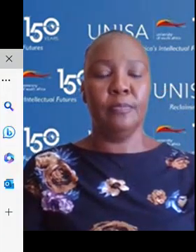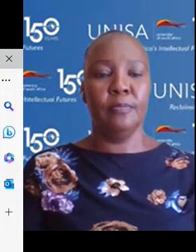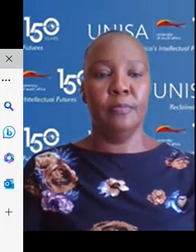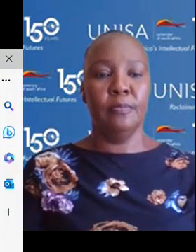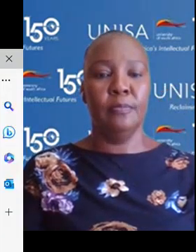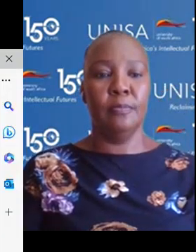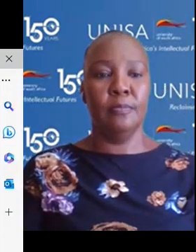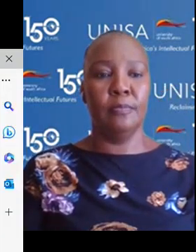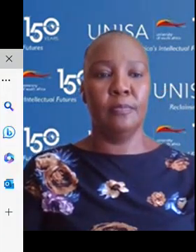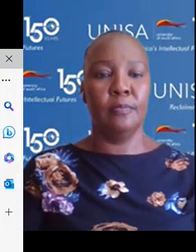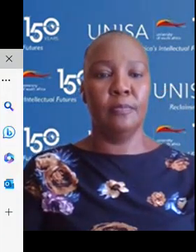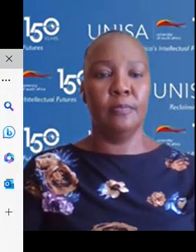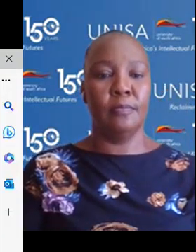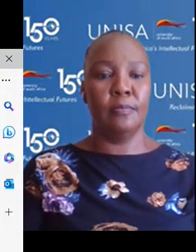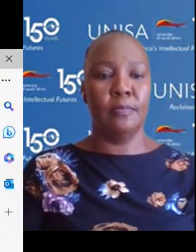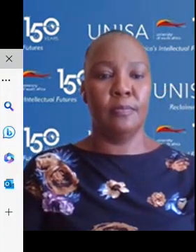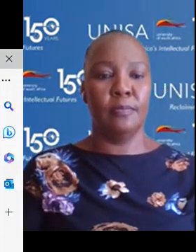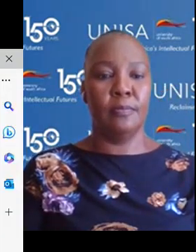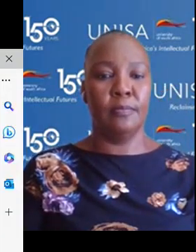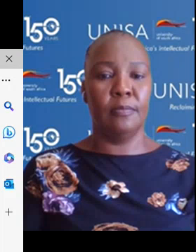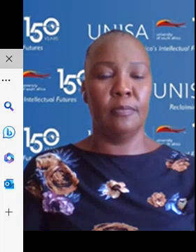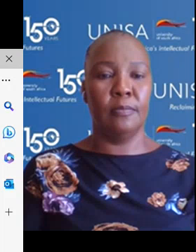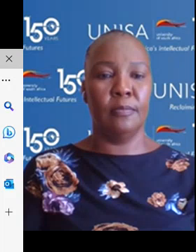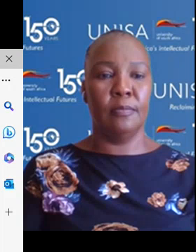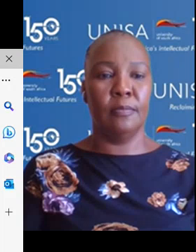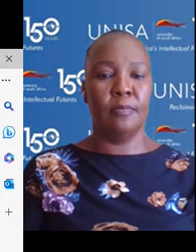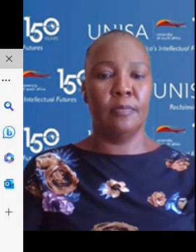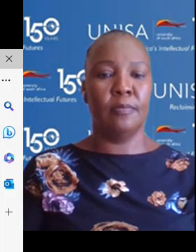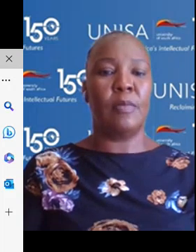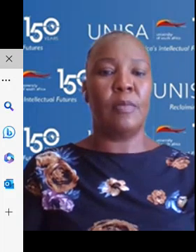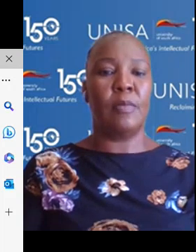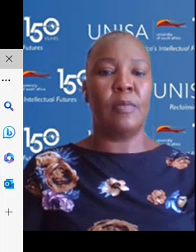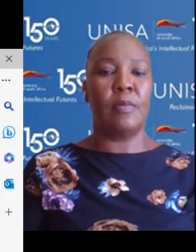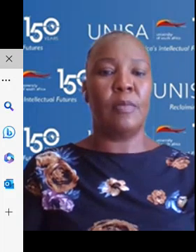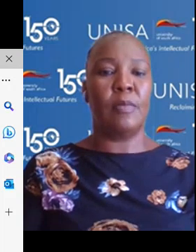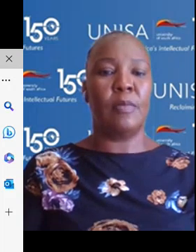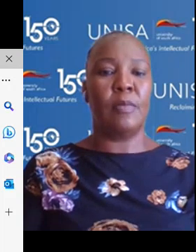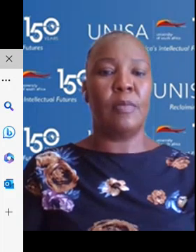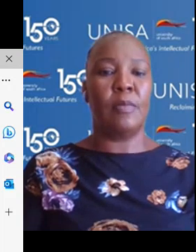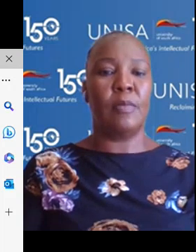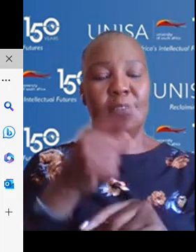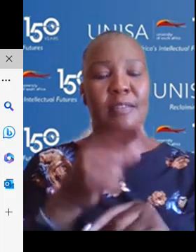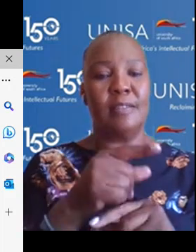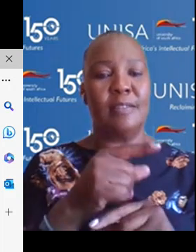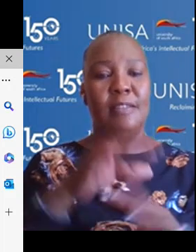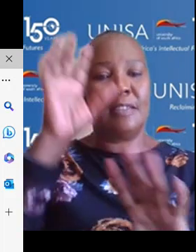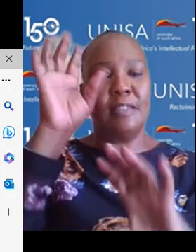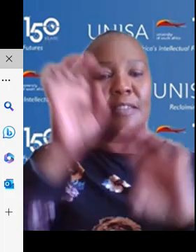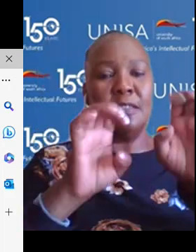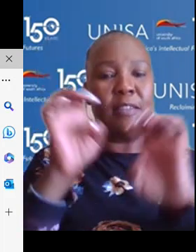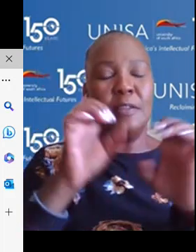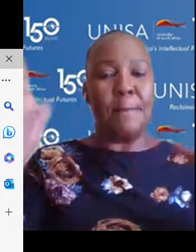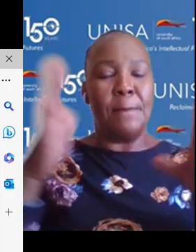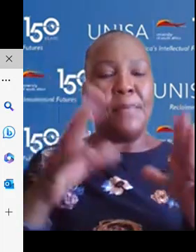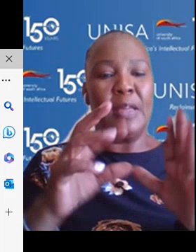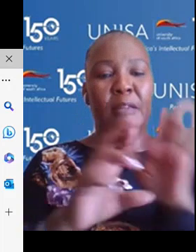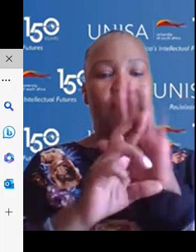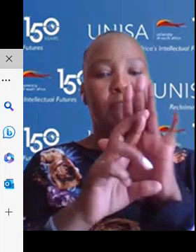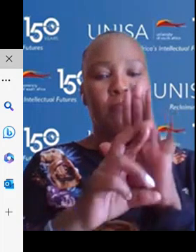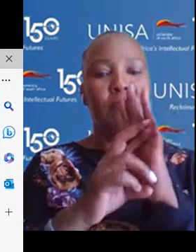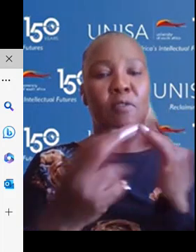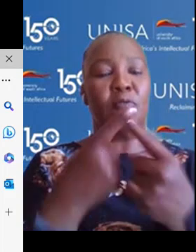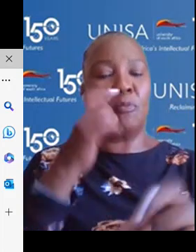To get started, thank you everybody for completing this survey. I see there's quite a big representation from